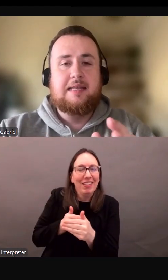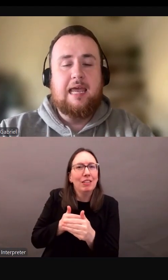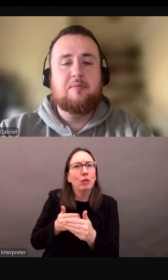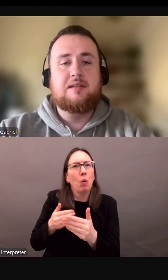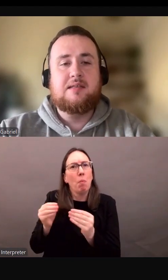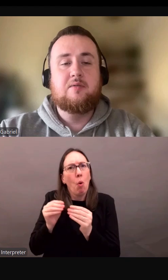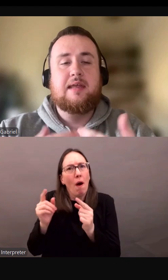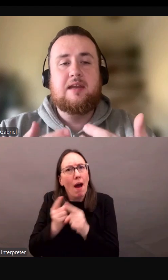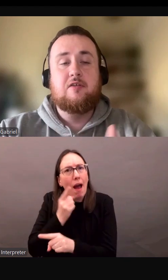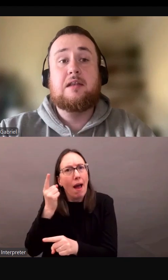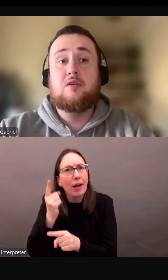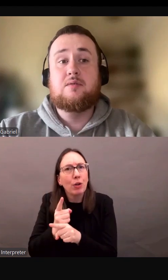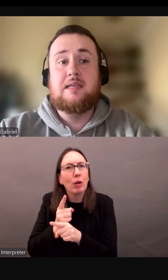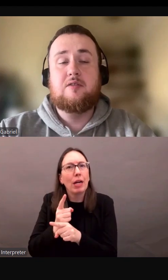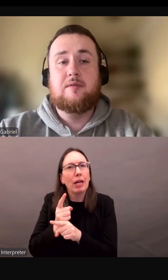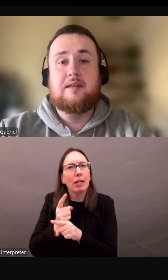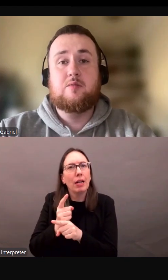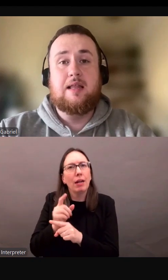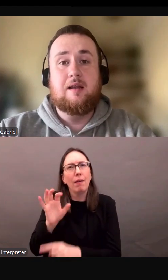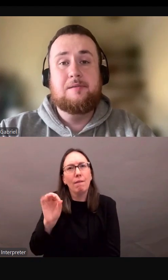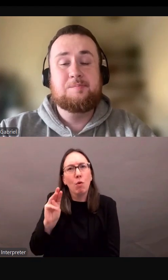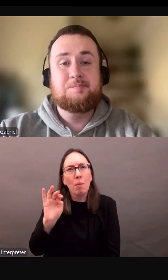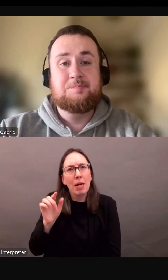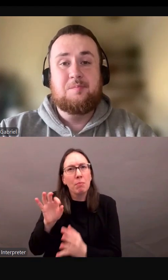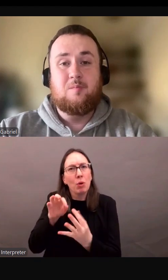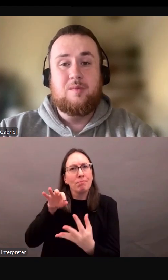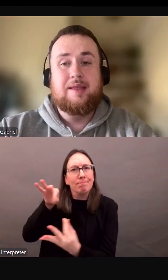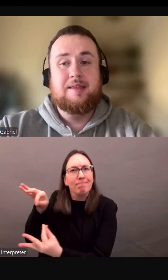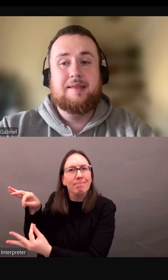had tables, it will integrate those into it as well.